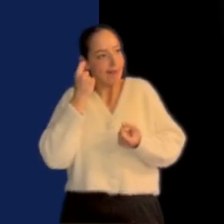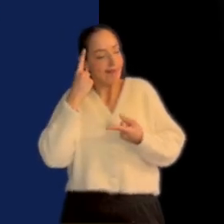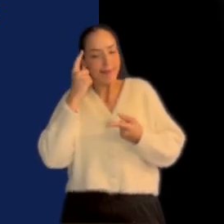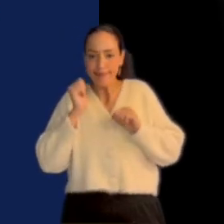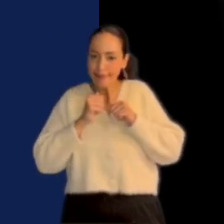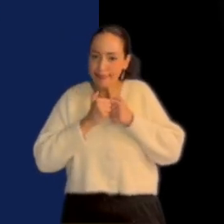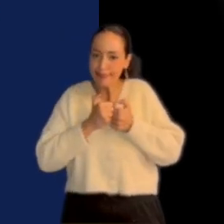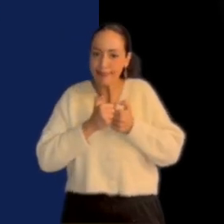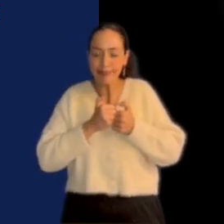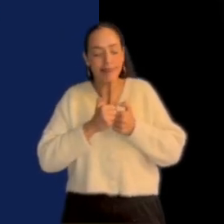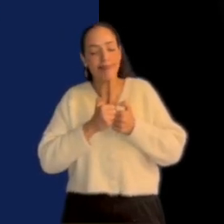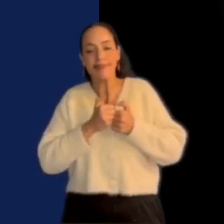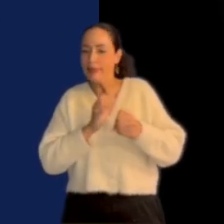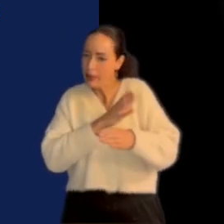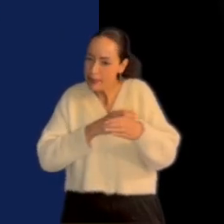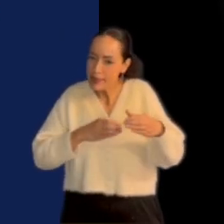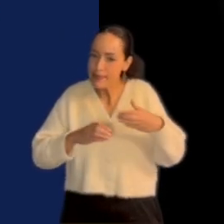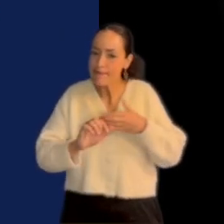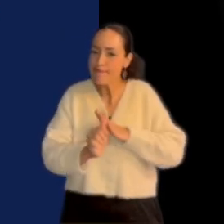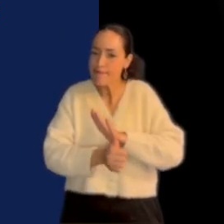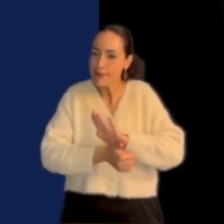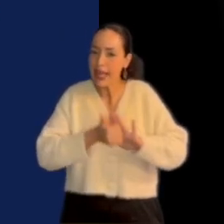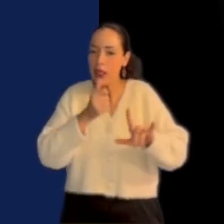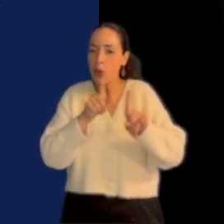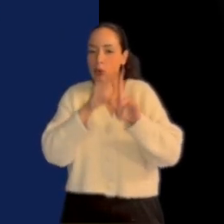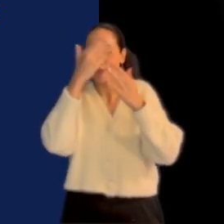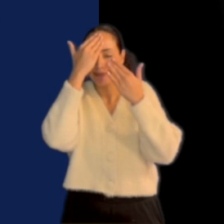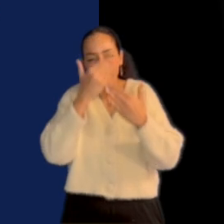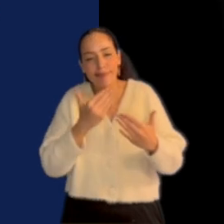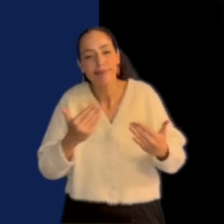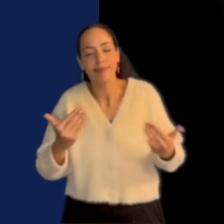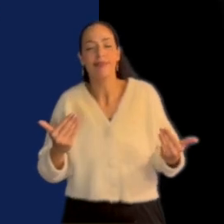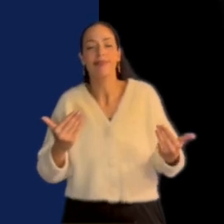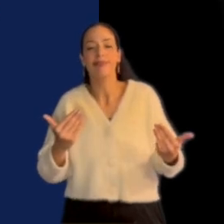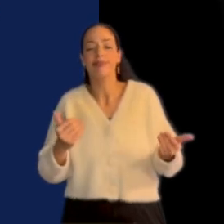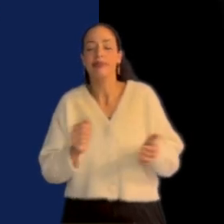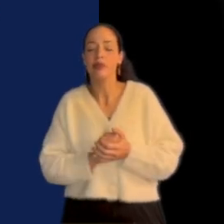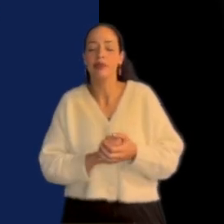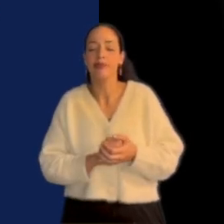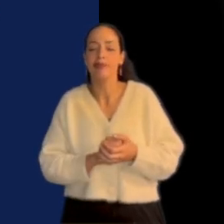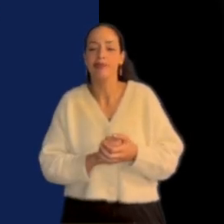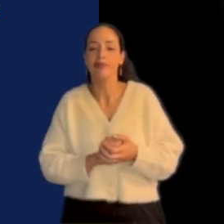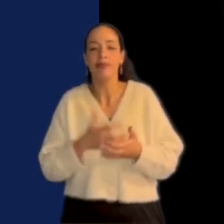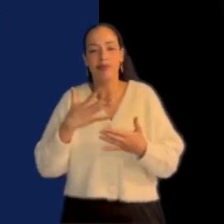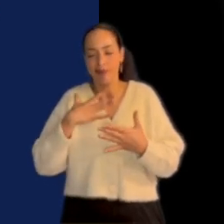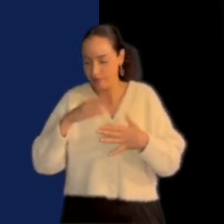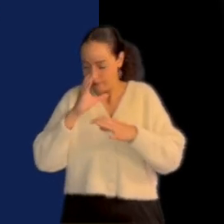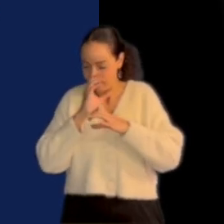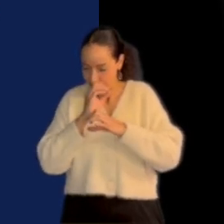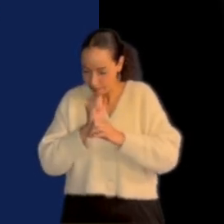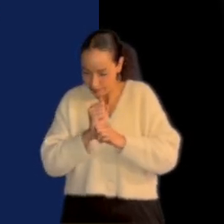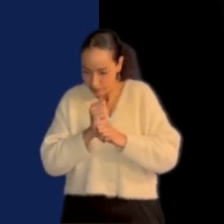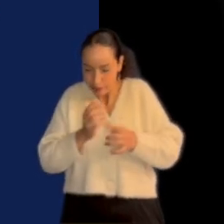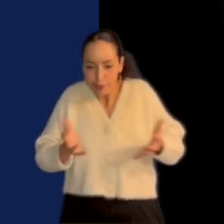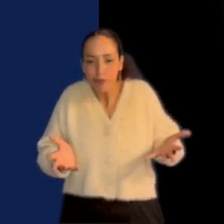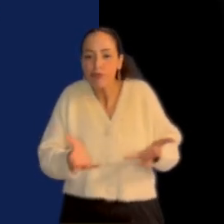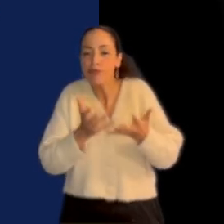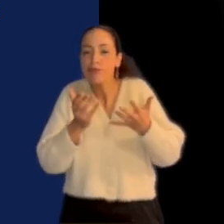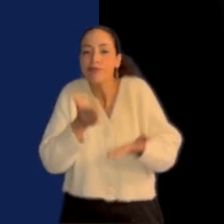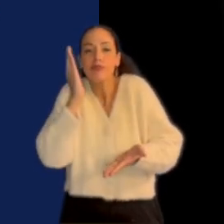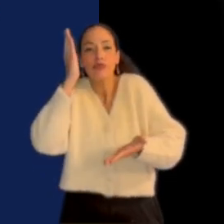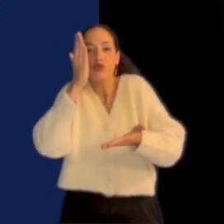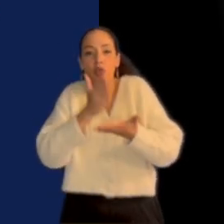grace. It is about making a commitment to cultivate and rebuild trust, restore faith, share power, reclaim and